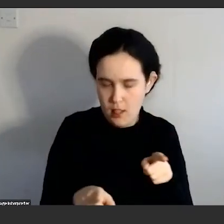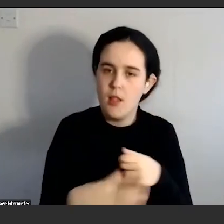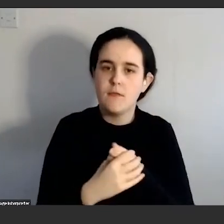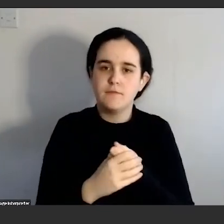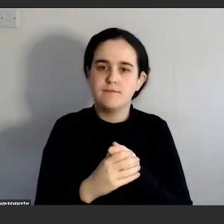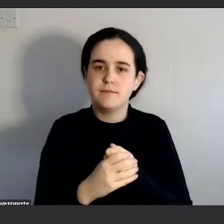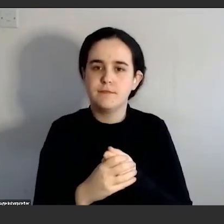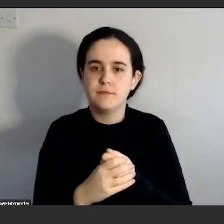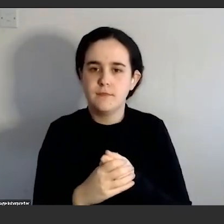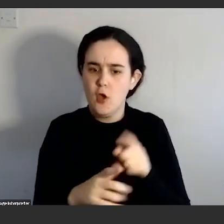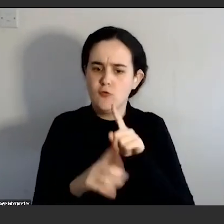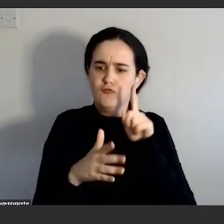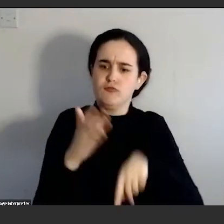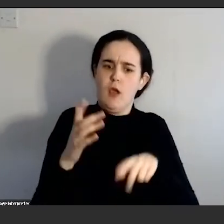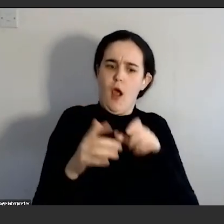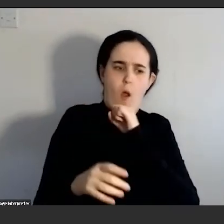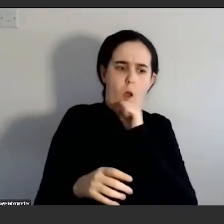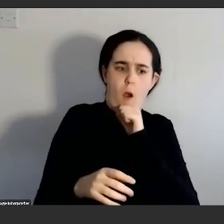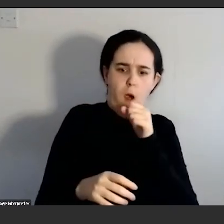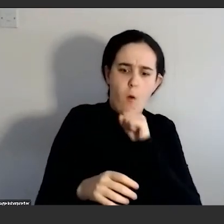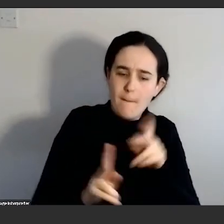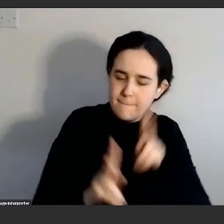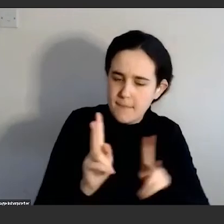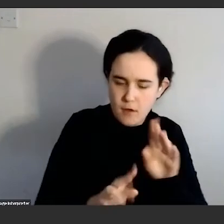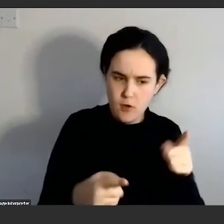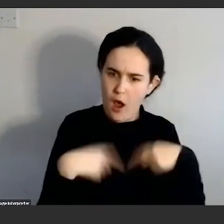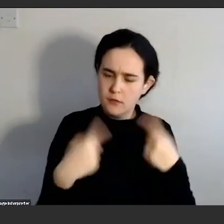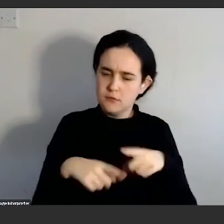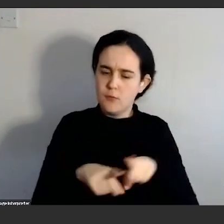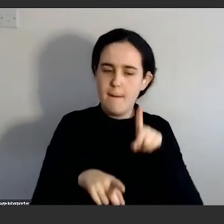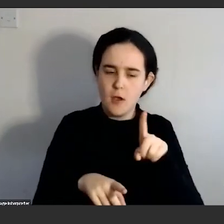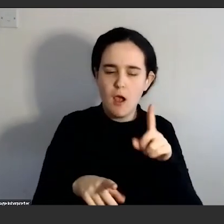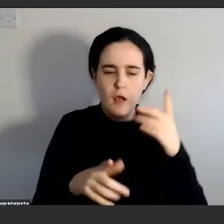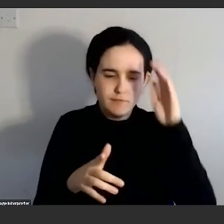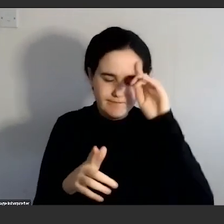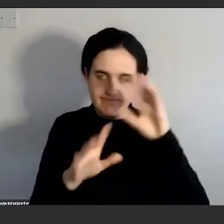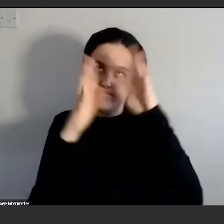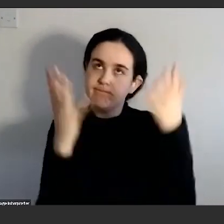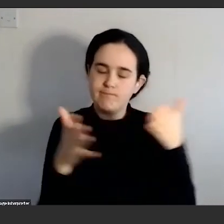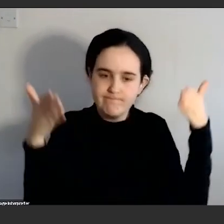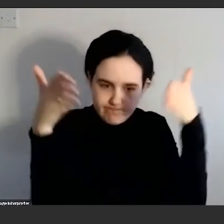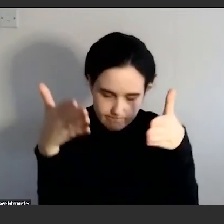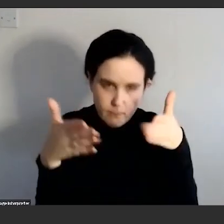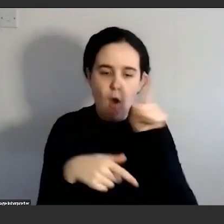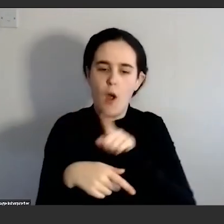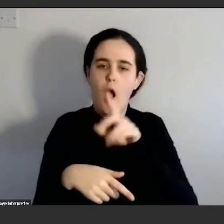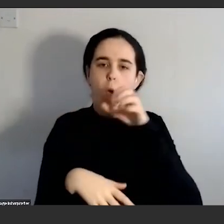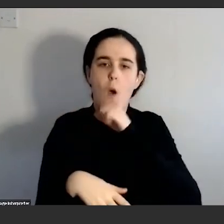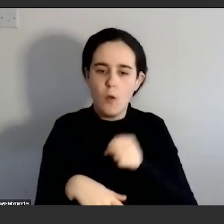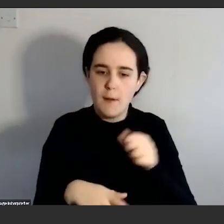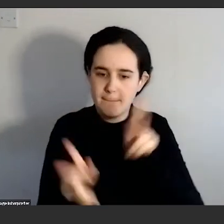world of healthy people whose rights are protected and respected. So I bring that kind of